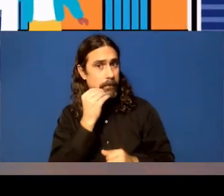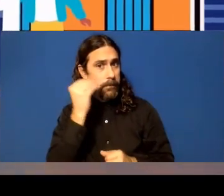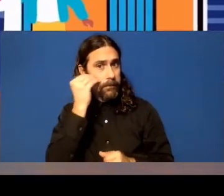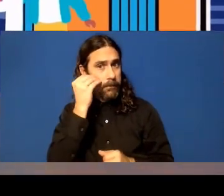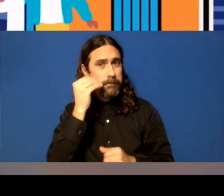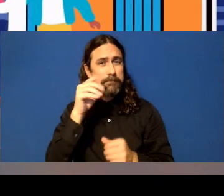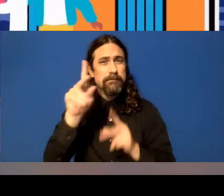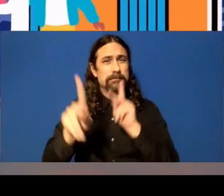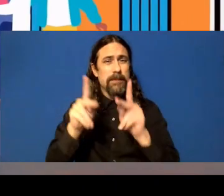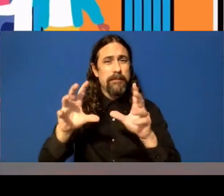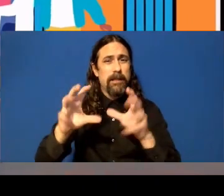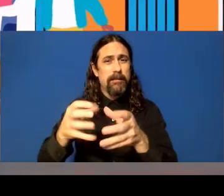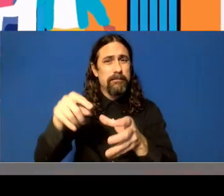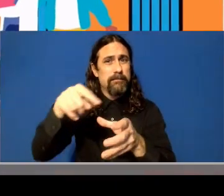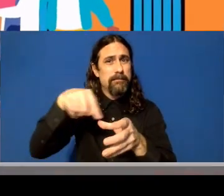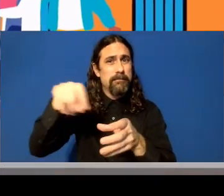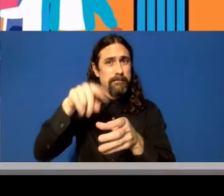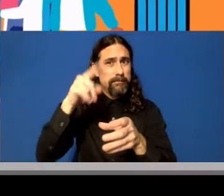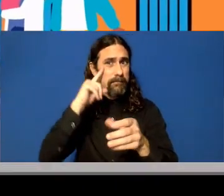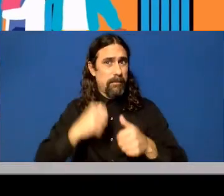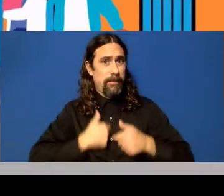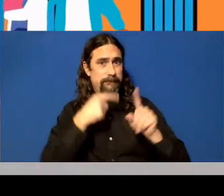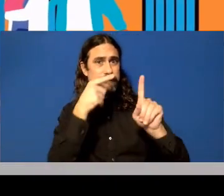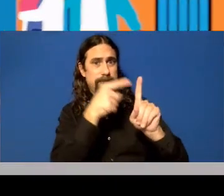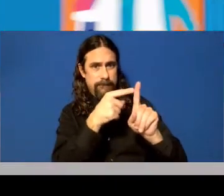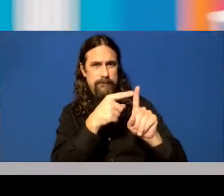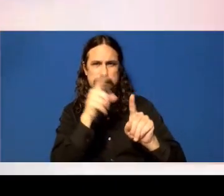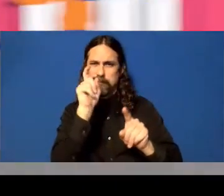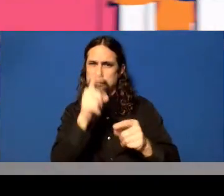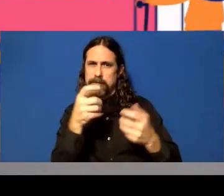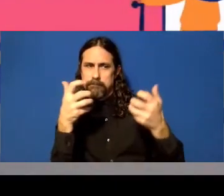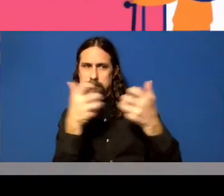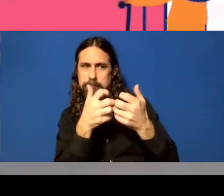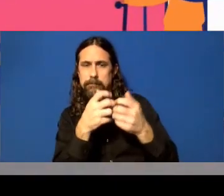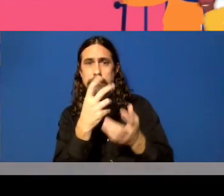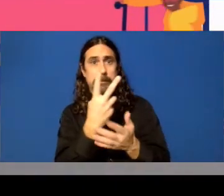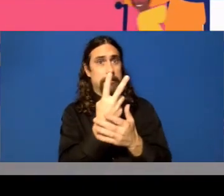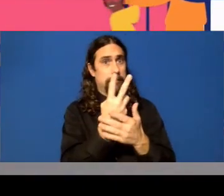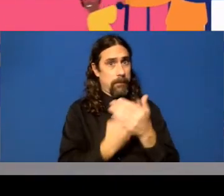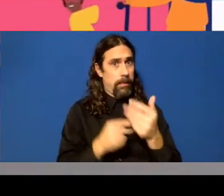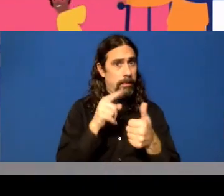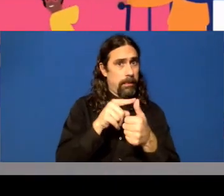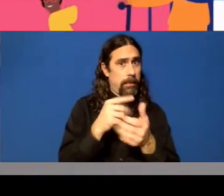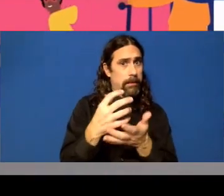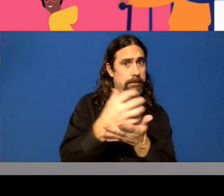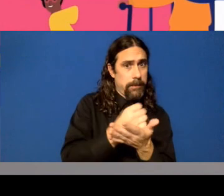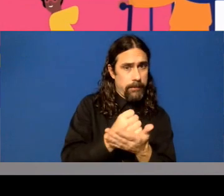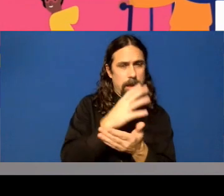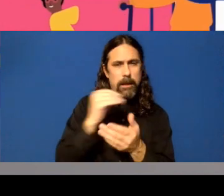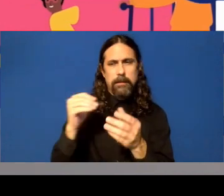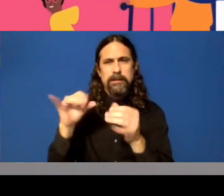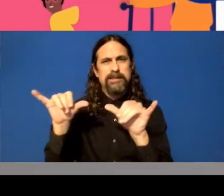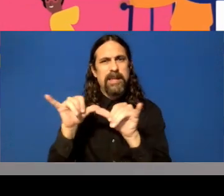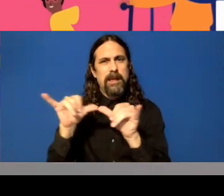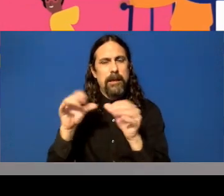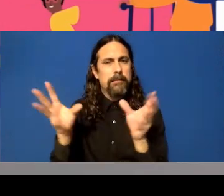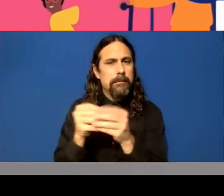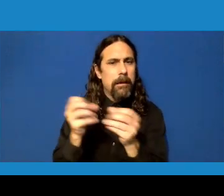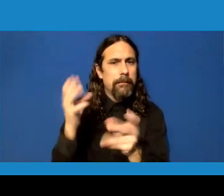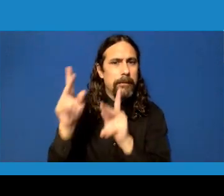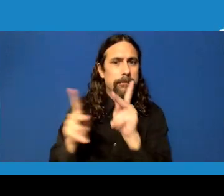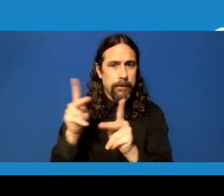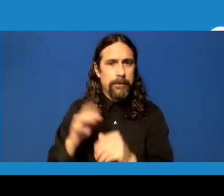household, including all people who will live there, must meet the income and size requirements. Housing is